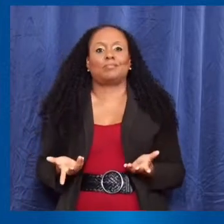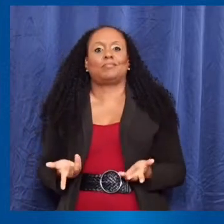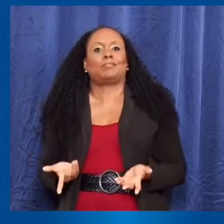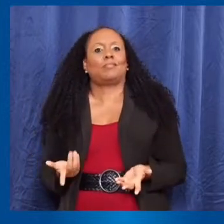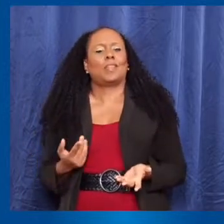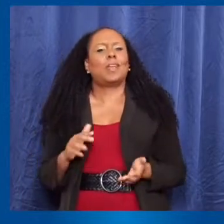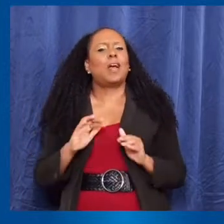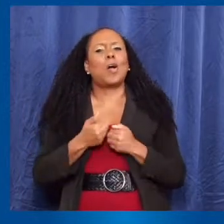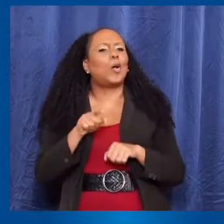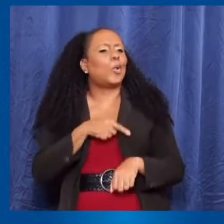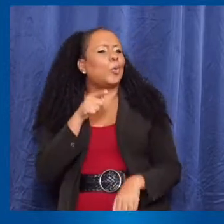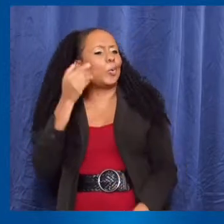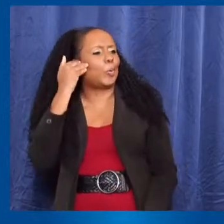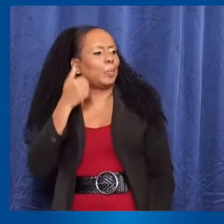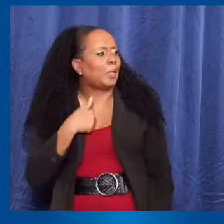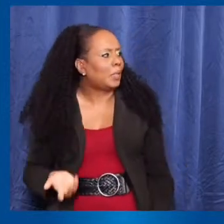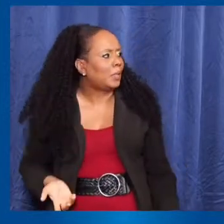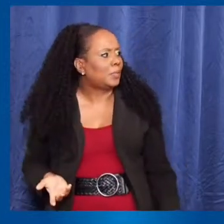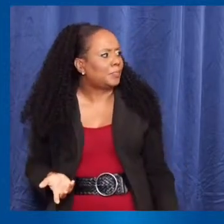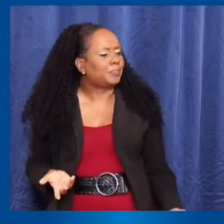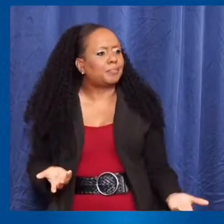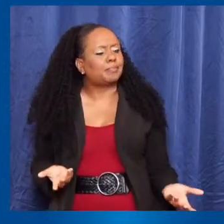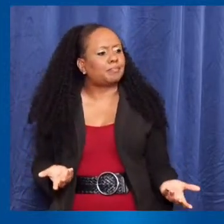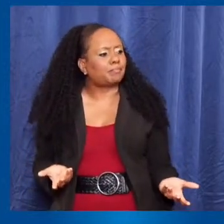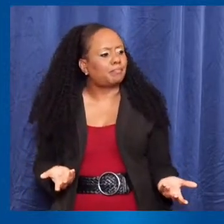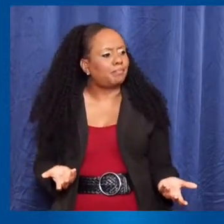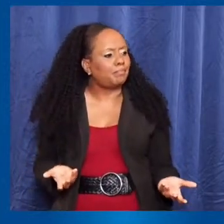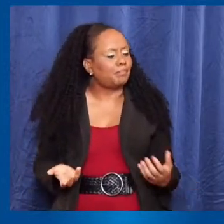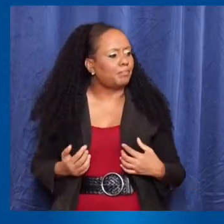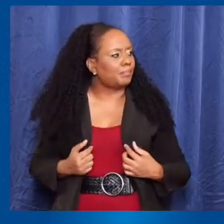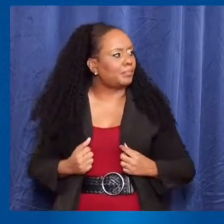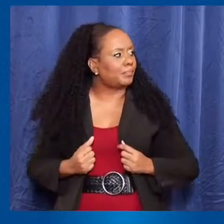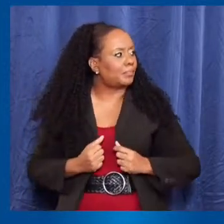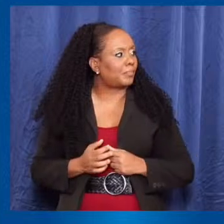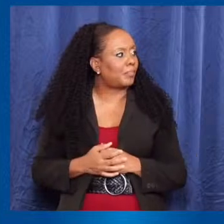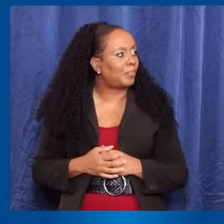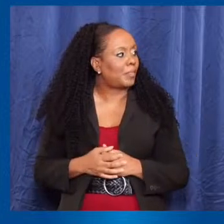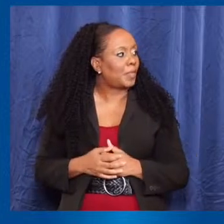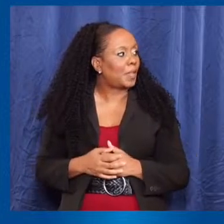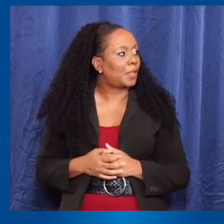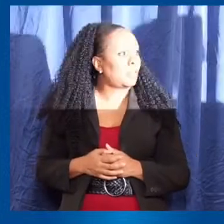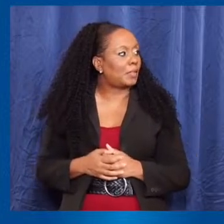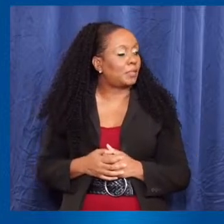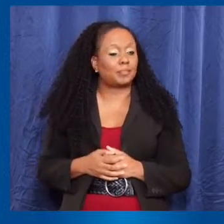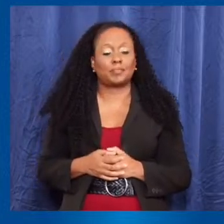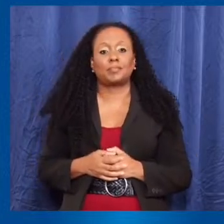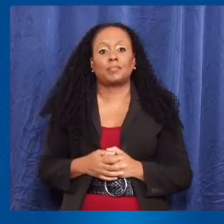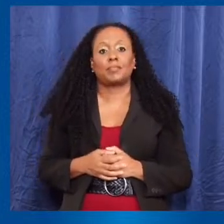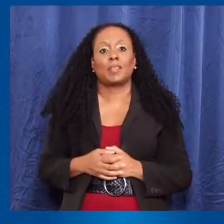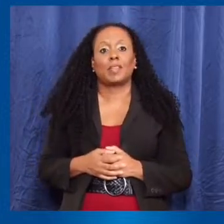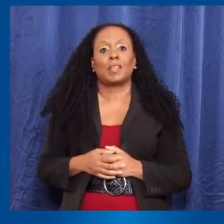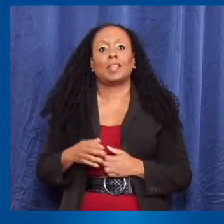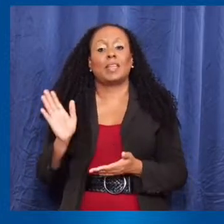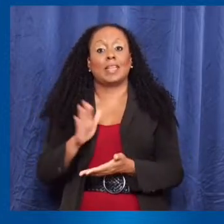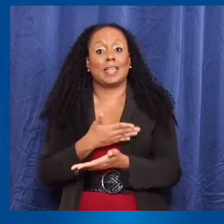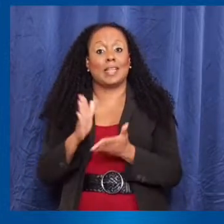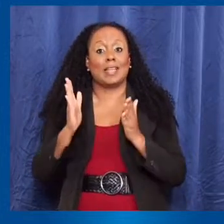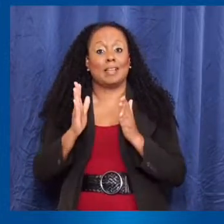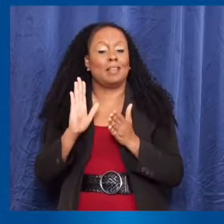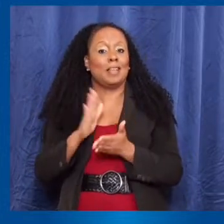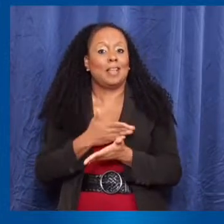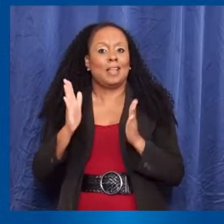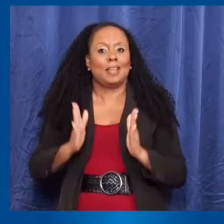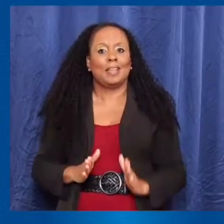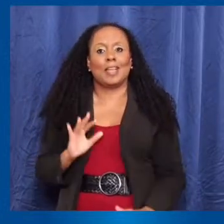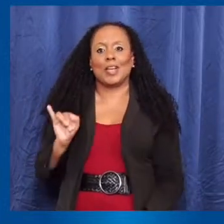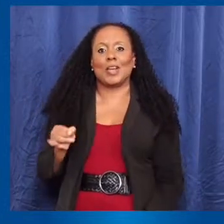Cliff girl. Ironically, one of the places that Jimmy Cliff is very popular is in France. We can get it if we